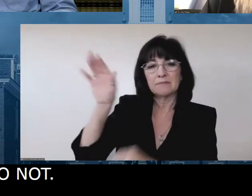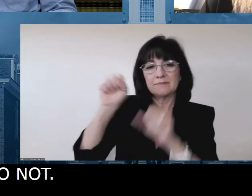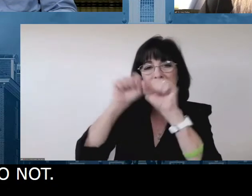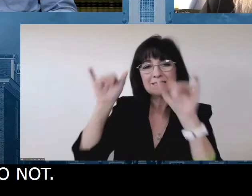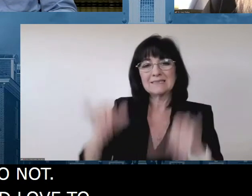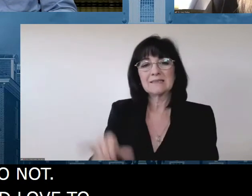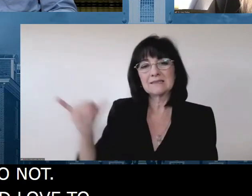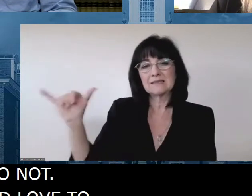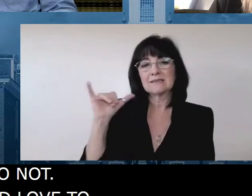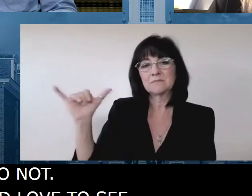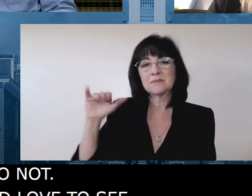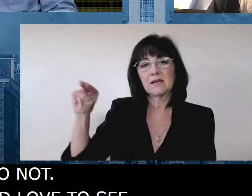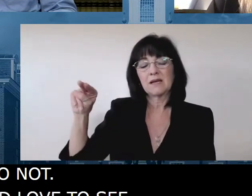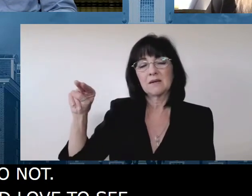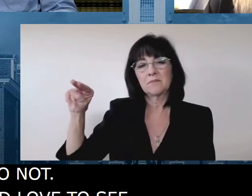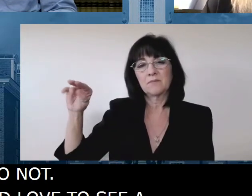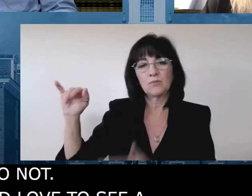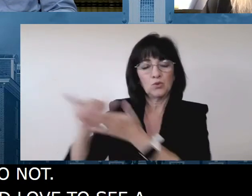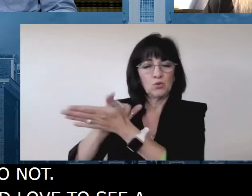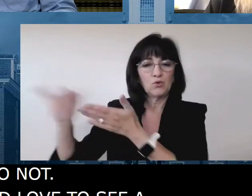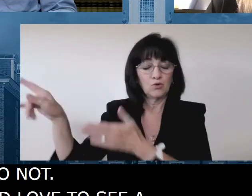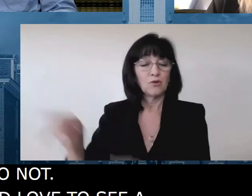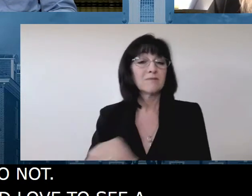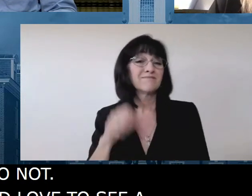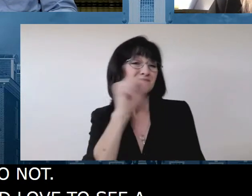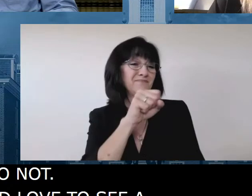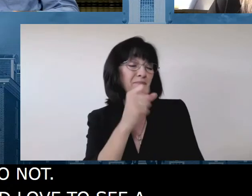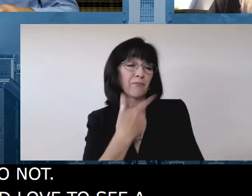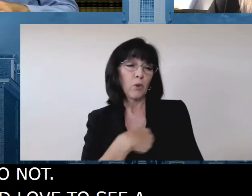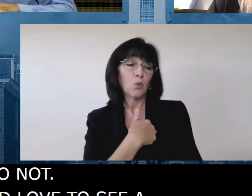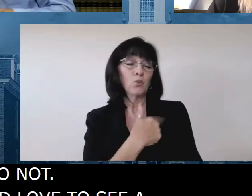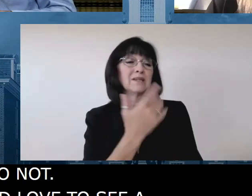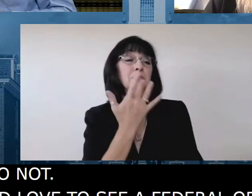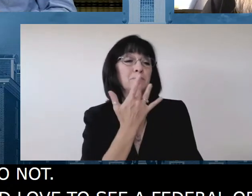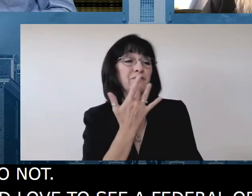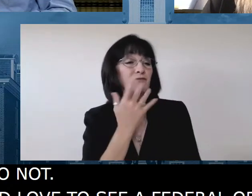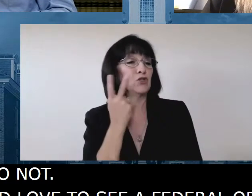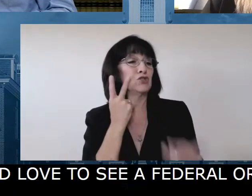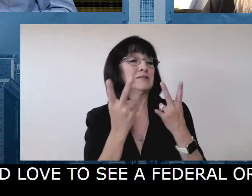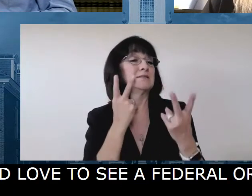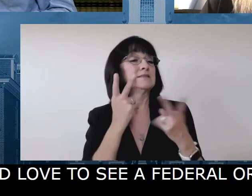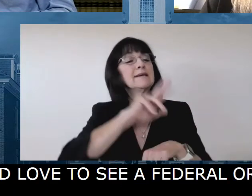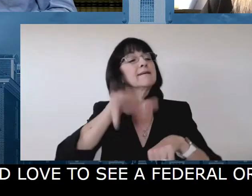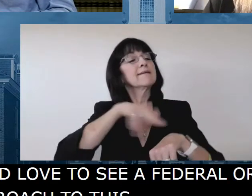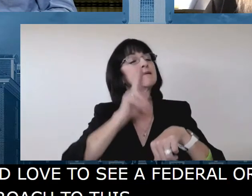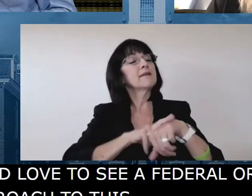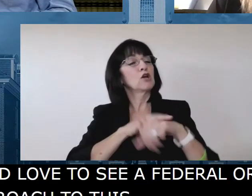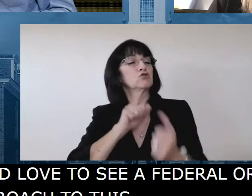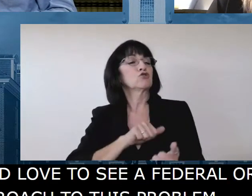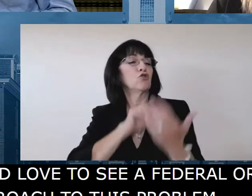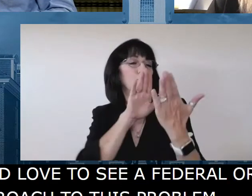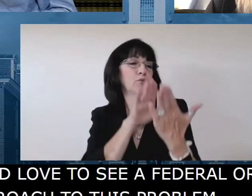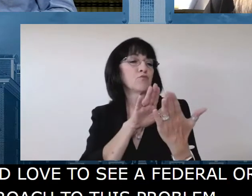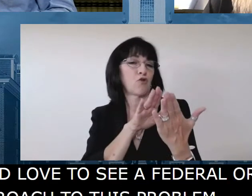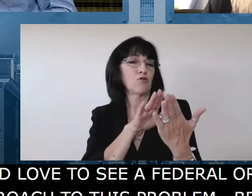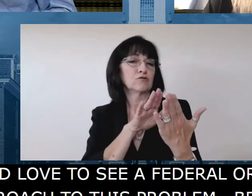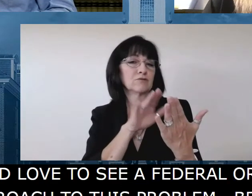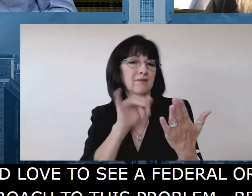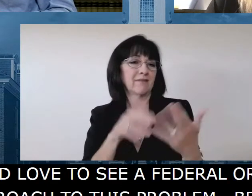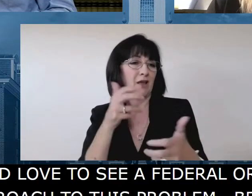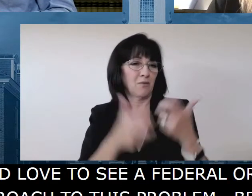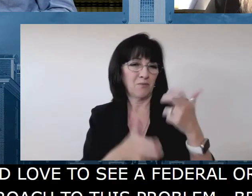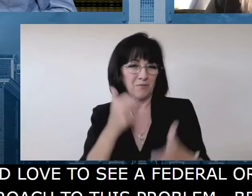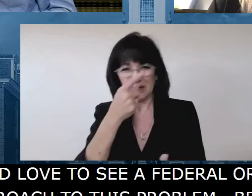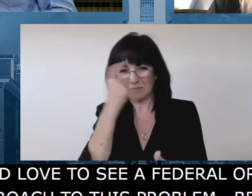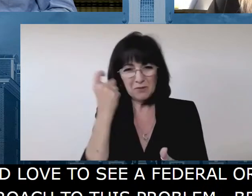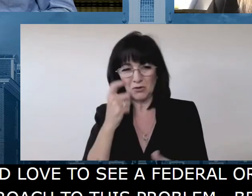or a national approach, a standard approach to this problem. Because we know people cross lines all of the